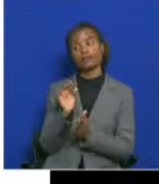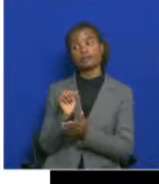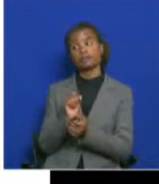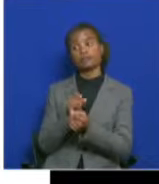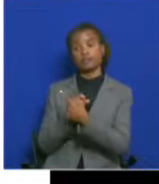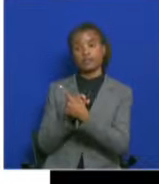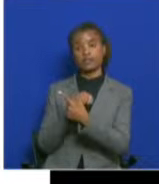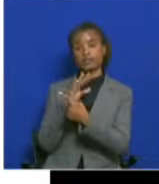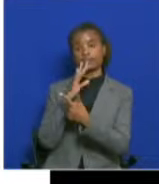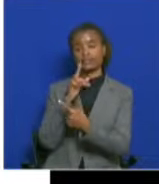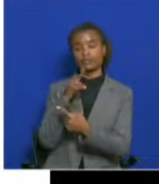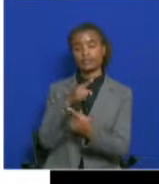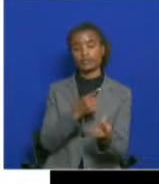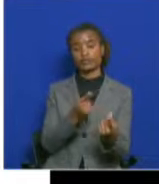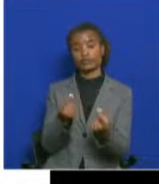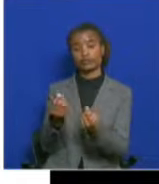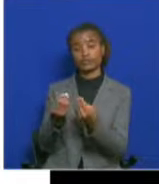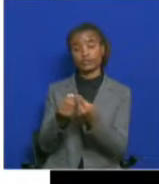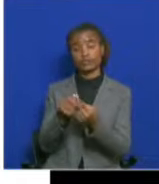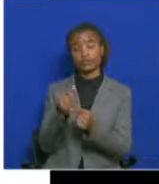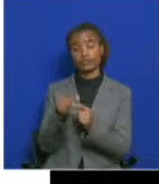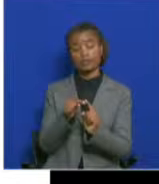journal.